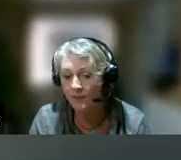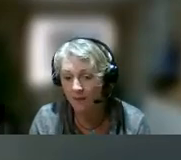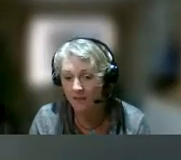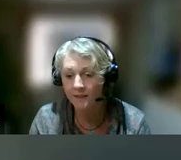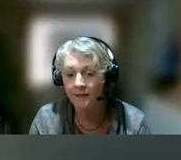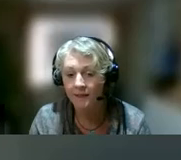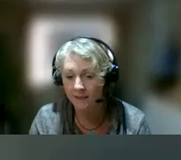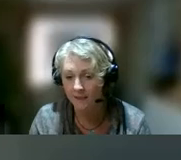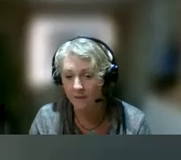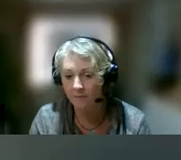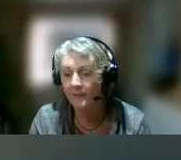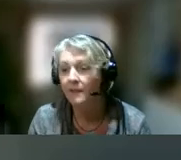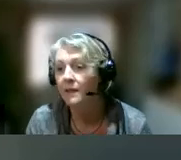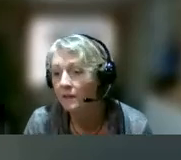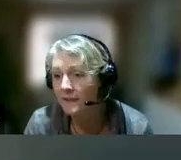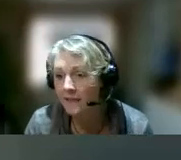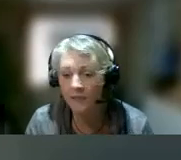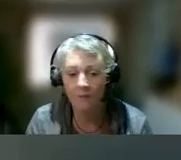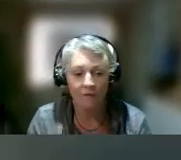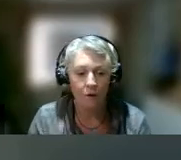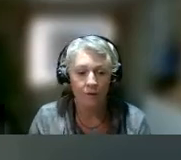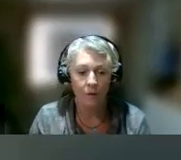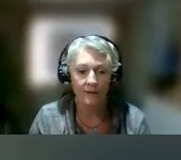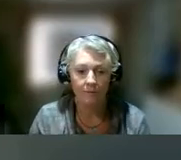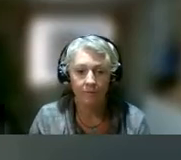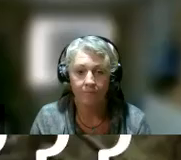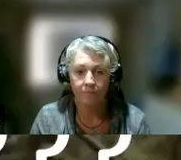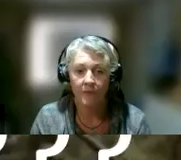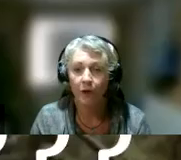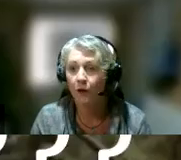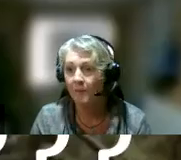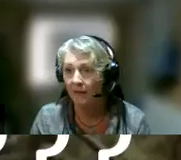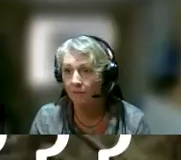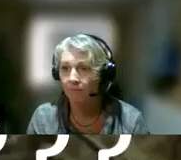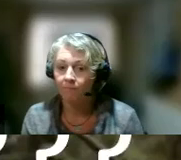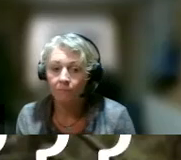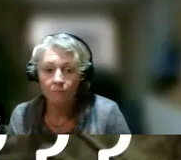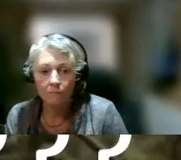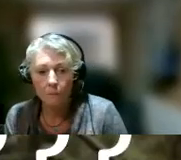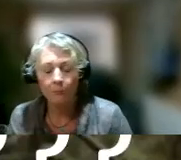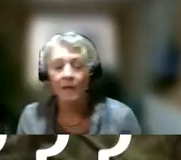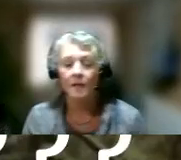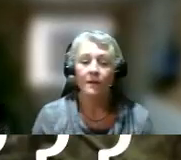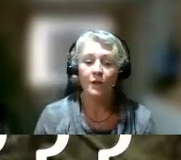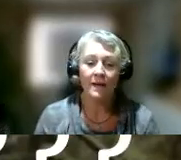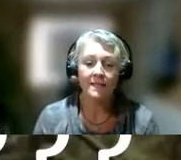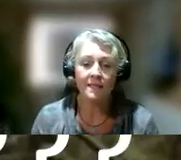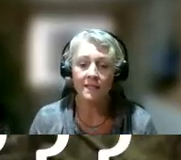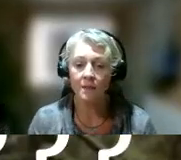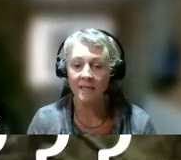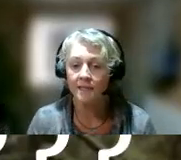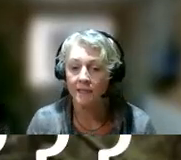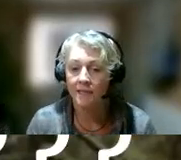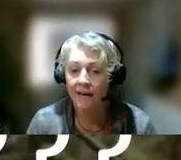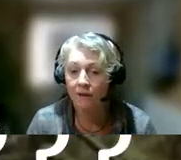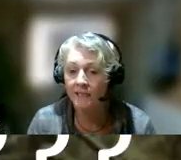crisis response system. Let's get to my fourth point. Hurt me. The crisis